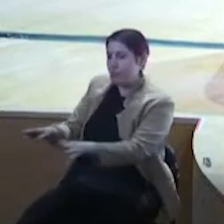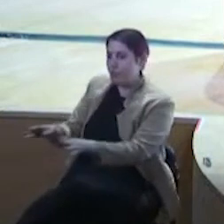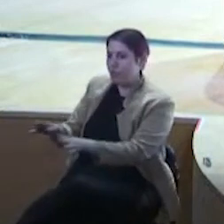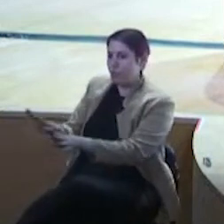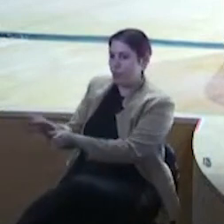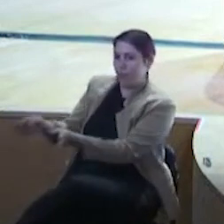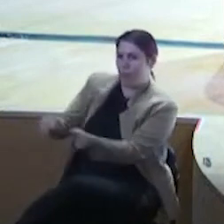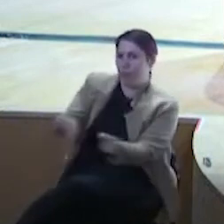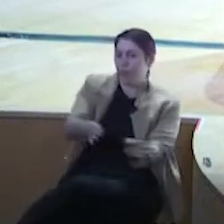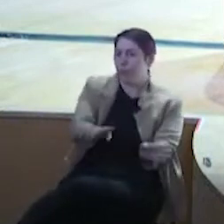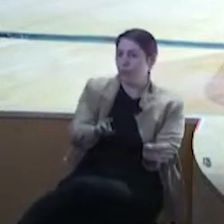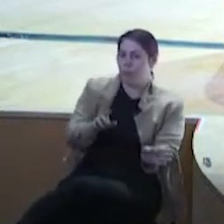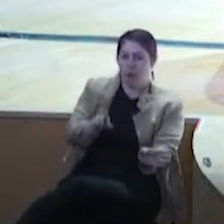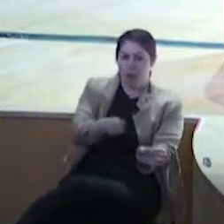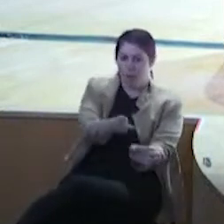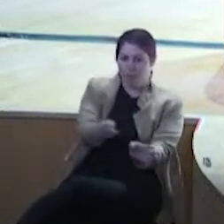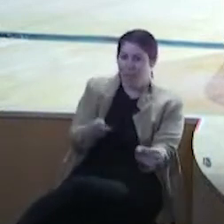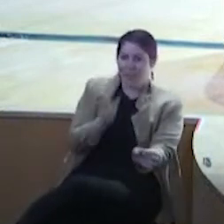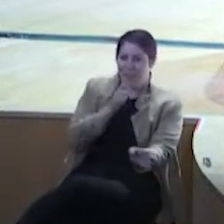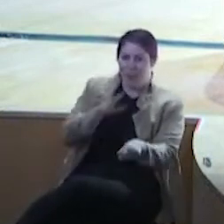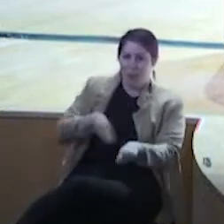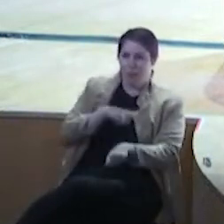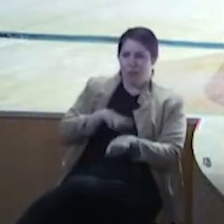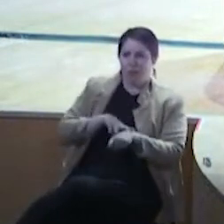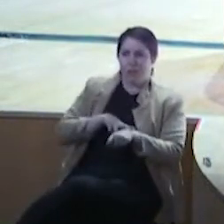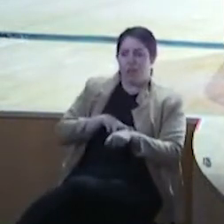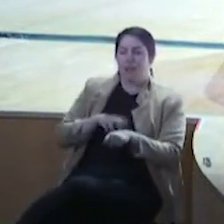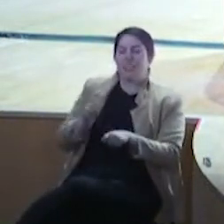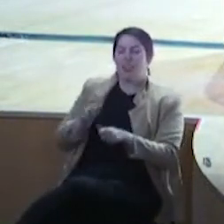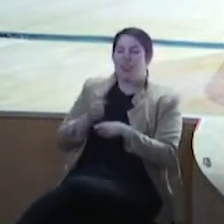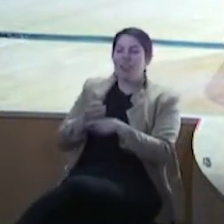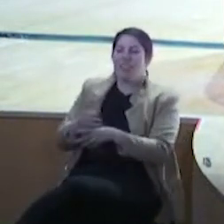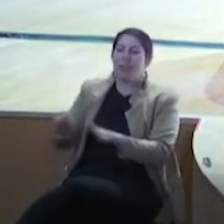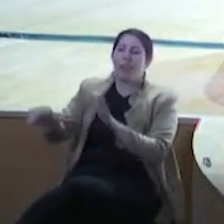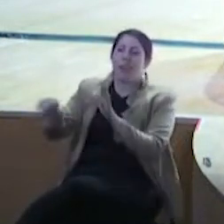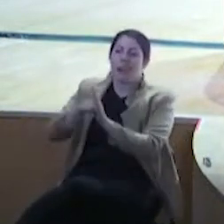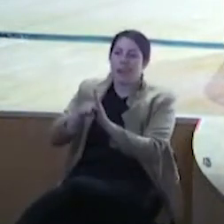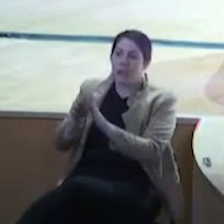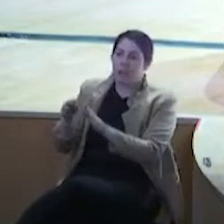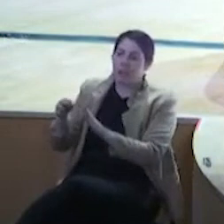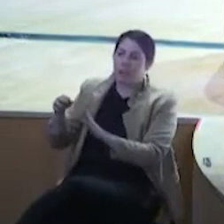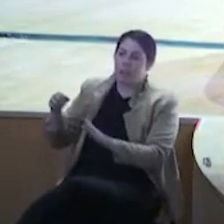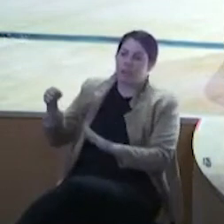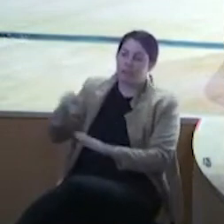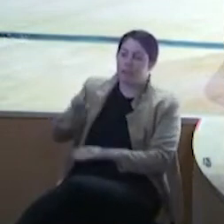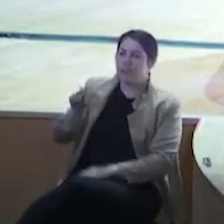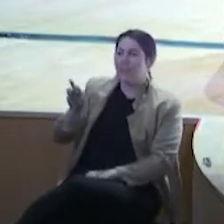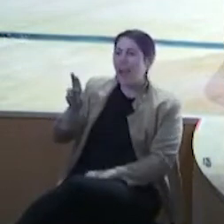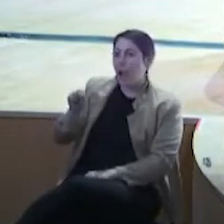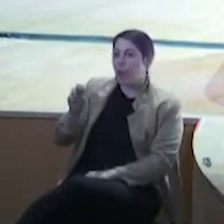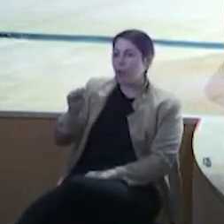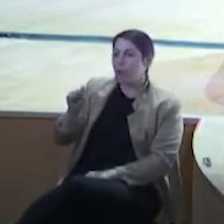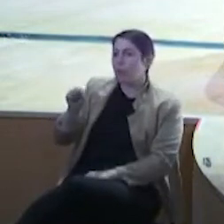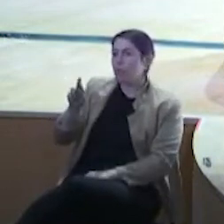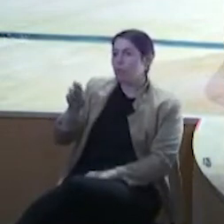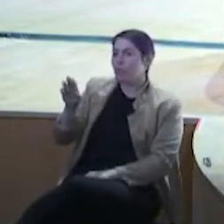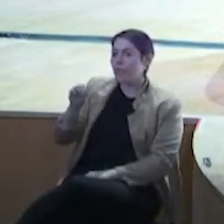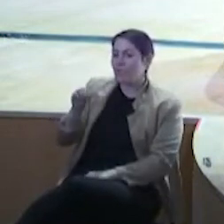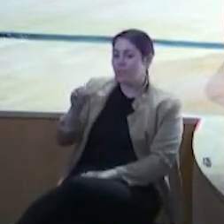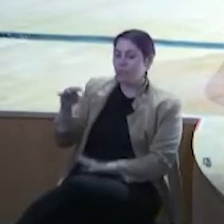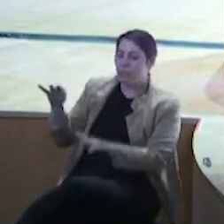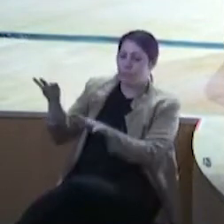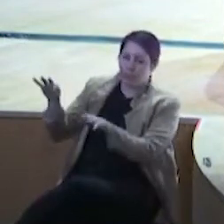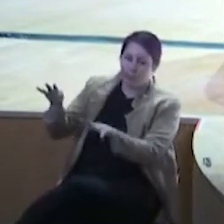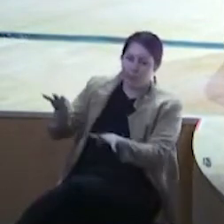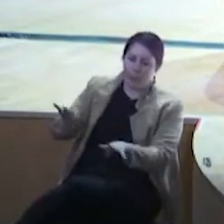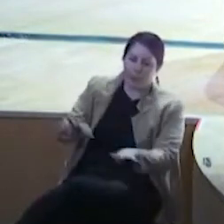meant to contain. What this did was it had a negative effect downstream on the people that relied on that